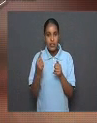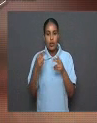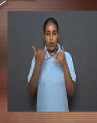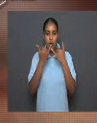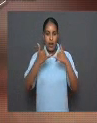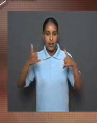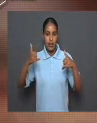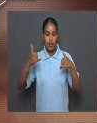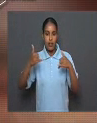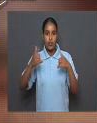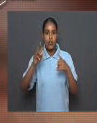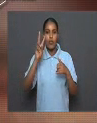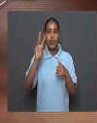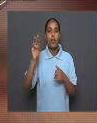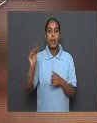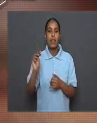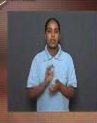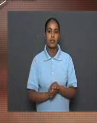wire to the voltmeter.